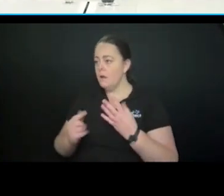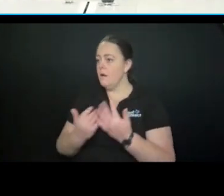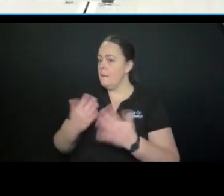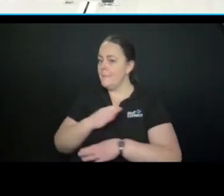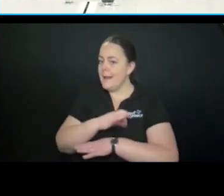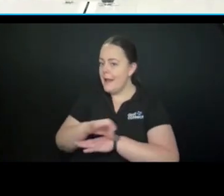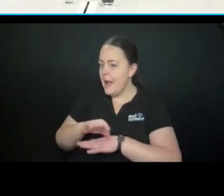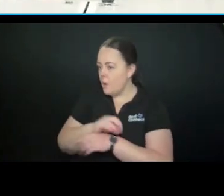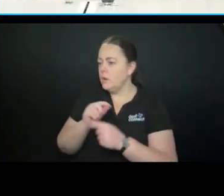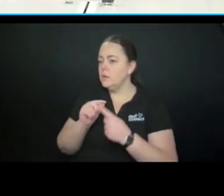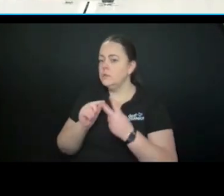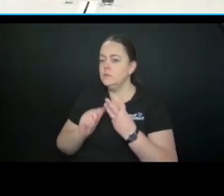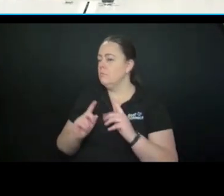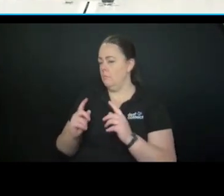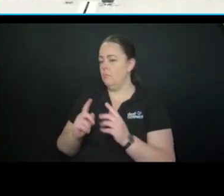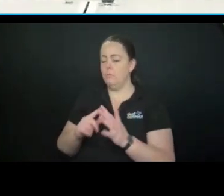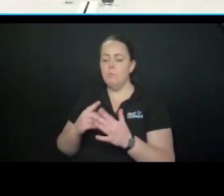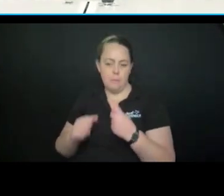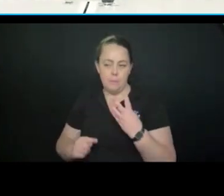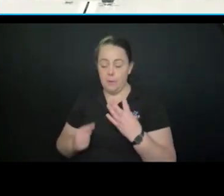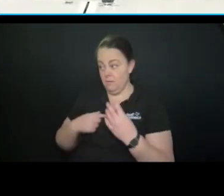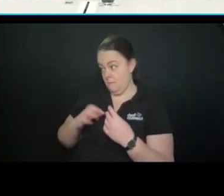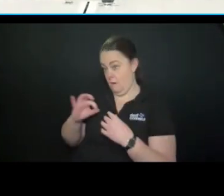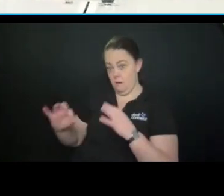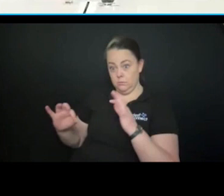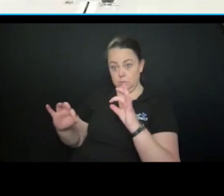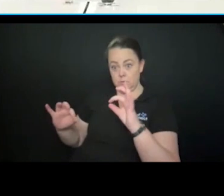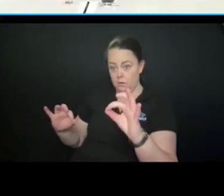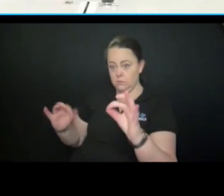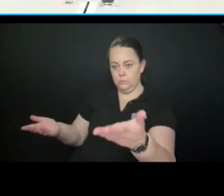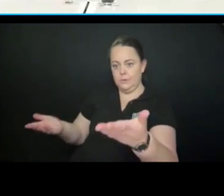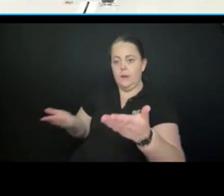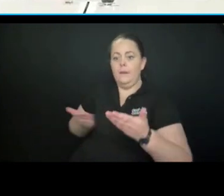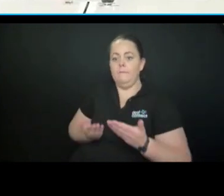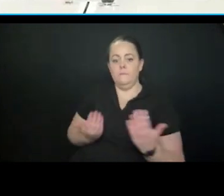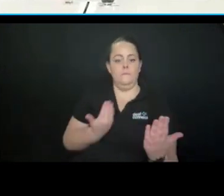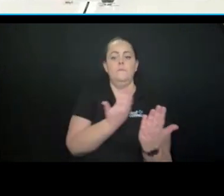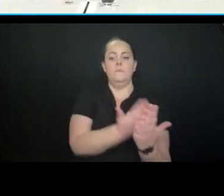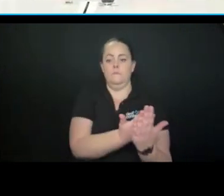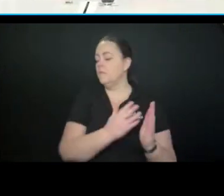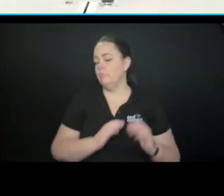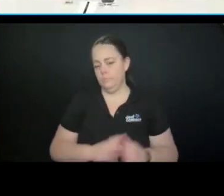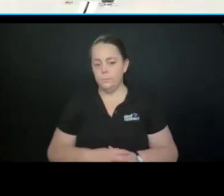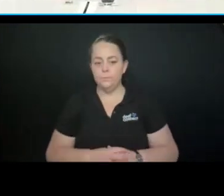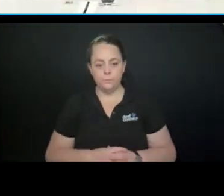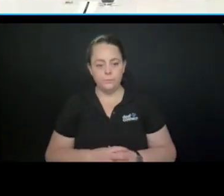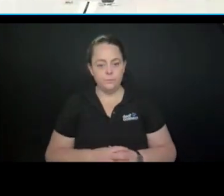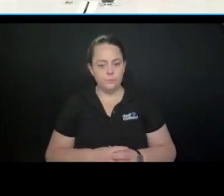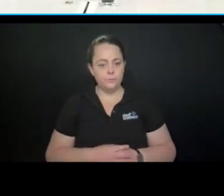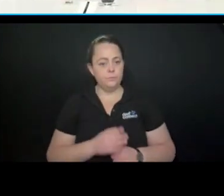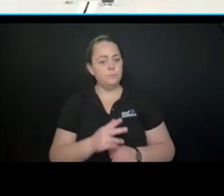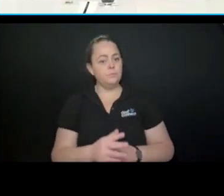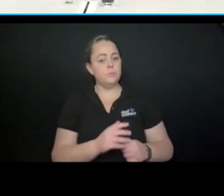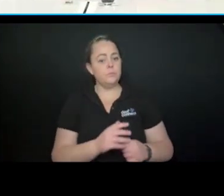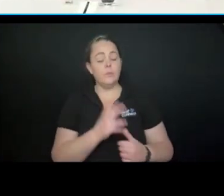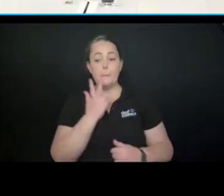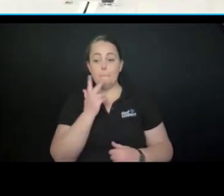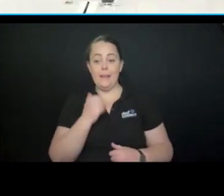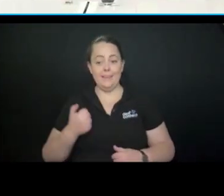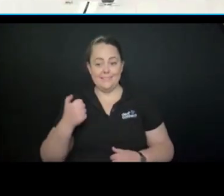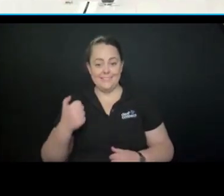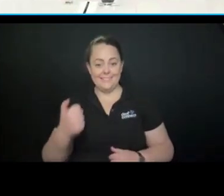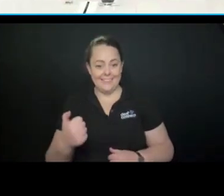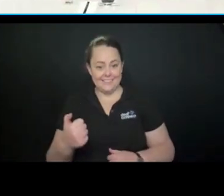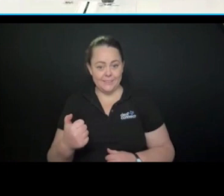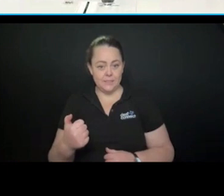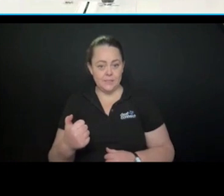Next myth. All right, quality indicator data is not monitored. Michael, I think you could definitely pick this up from the